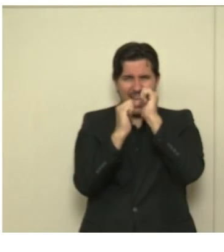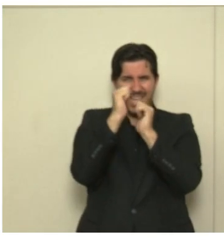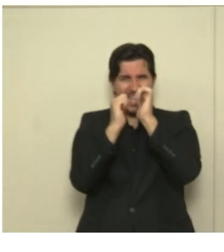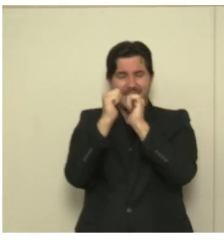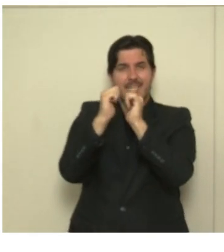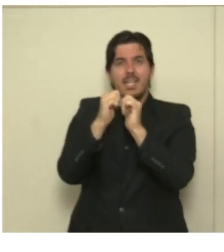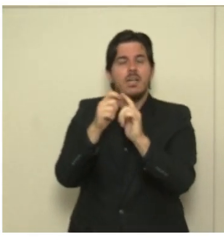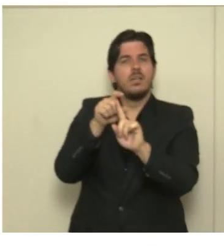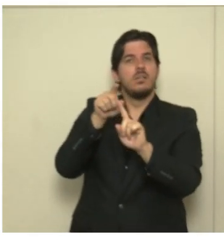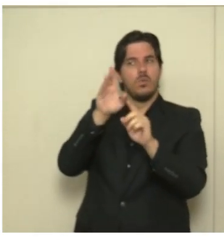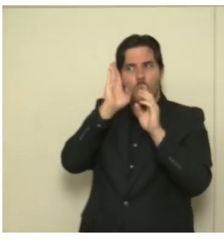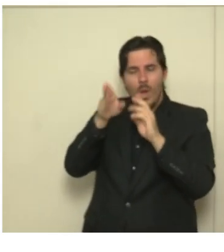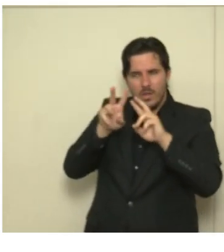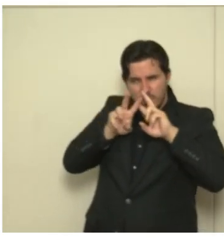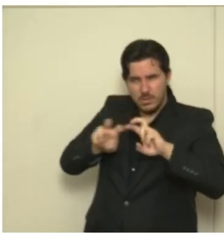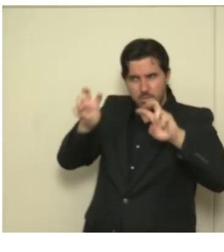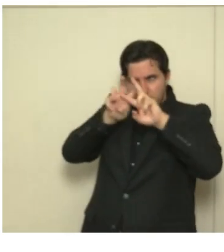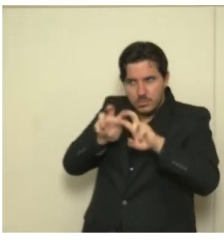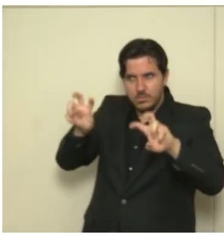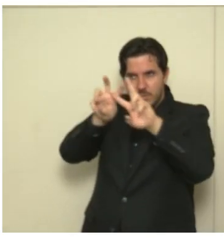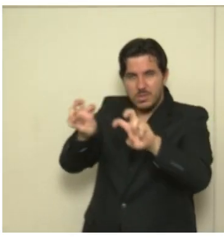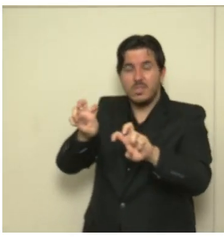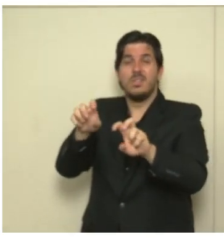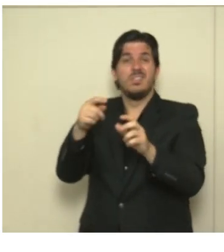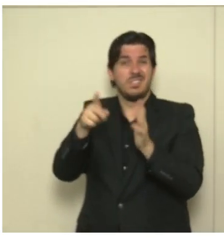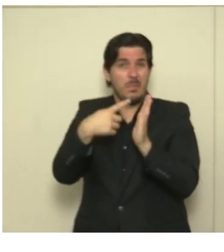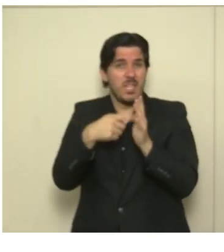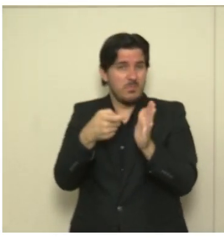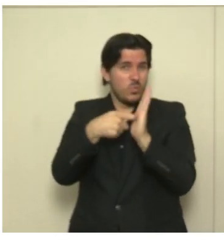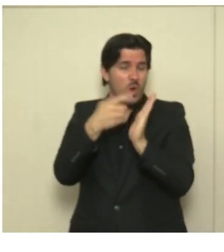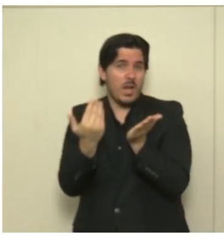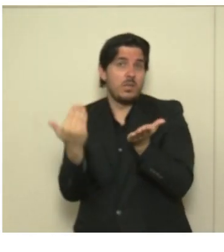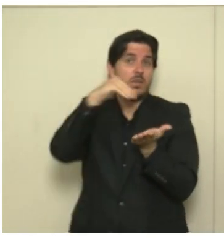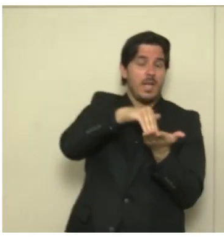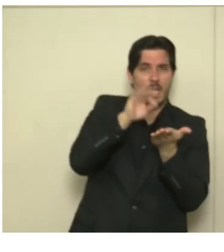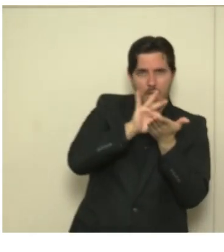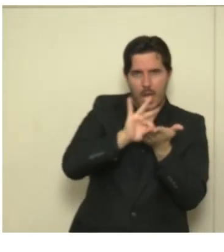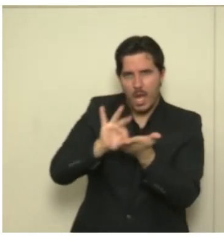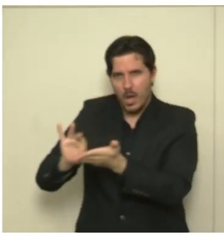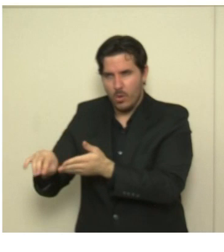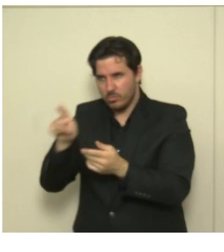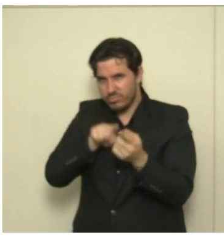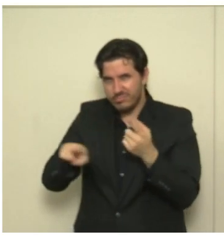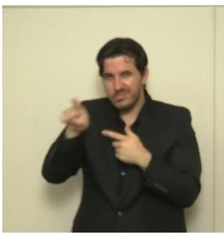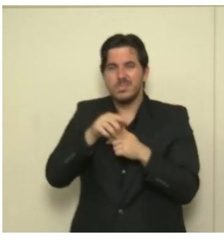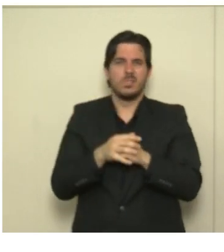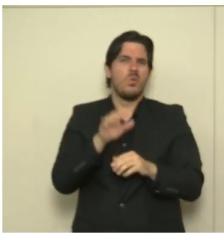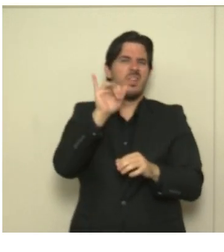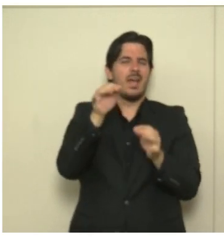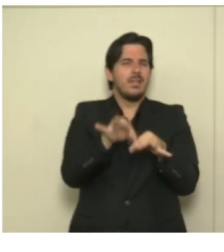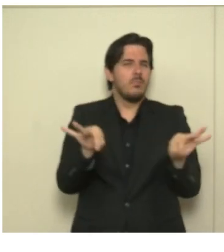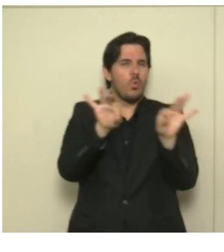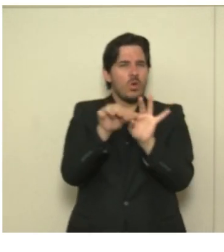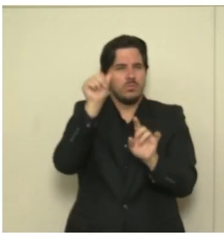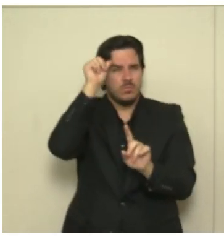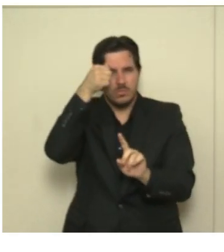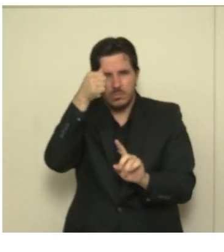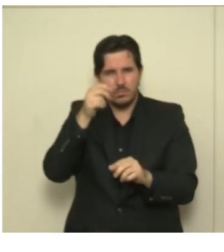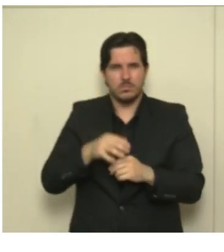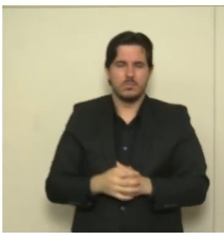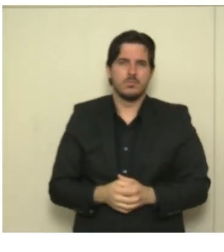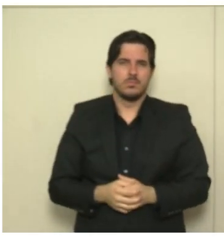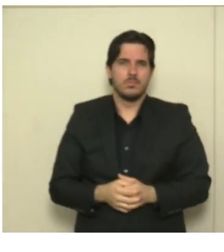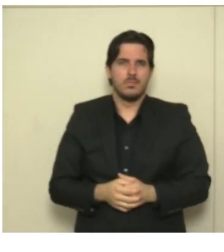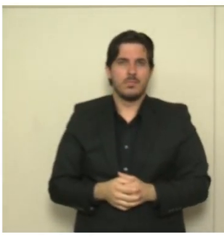we just feel lucky if we get Thanksgiving weekend off to be with our families. In New Mexico, because